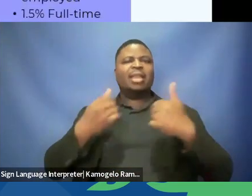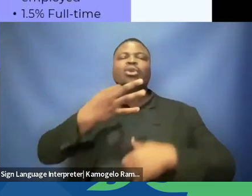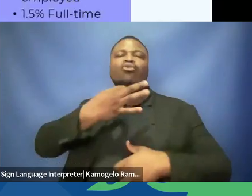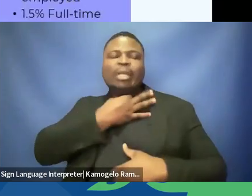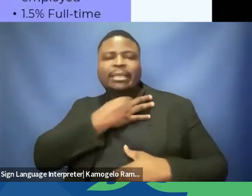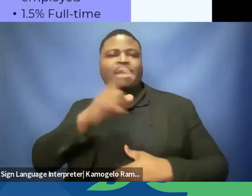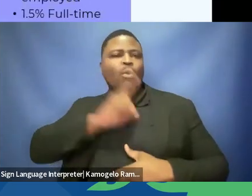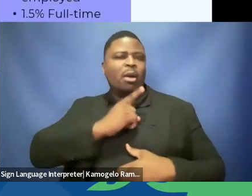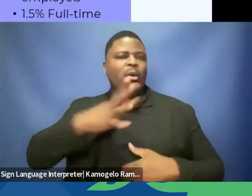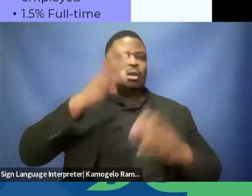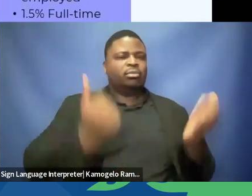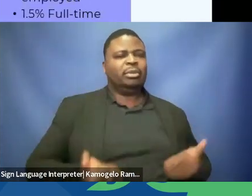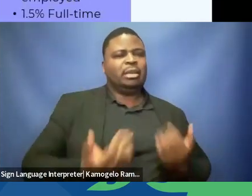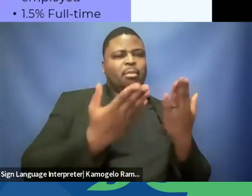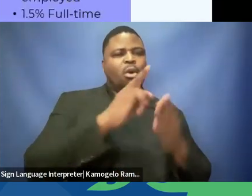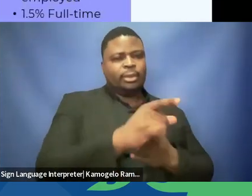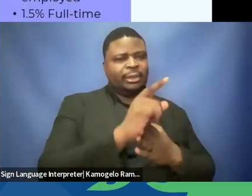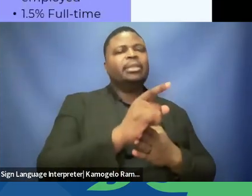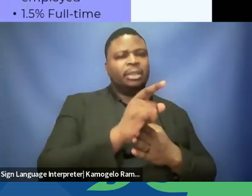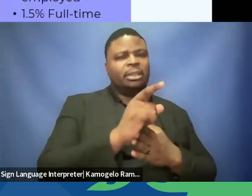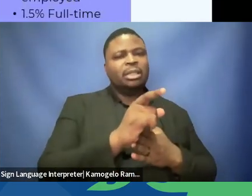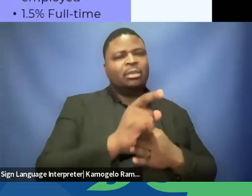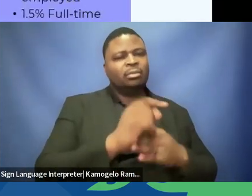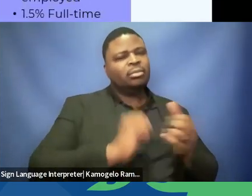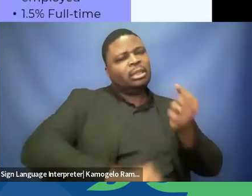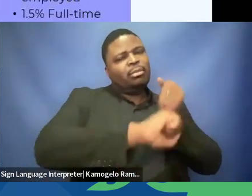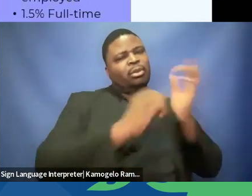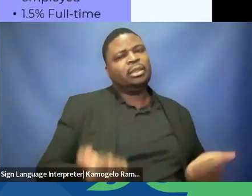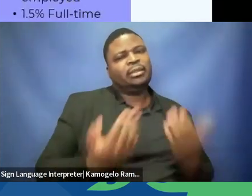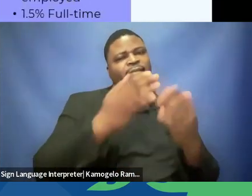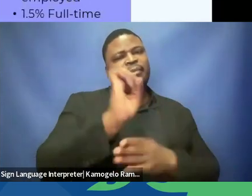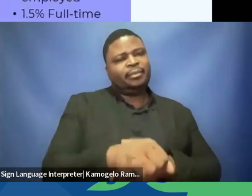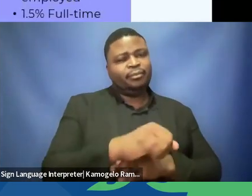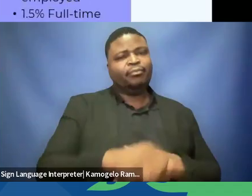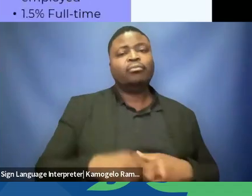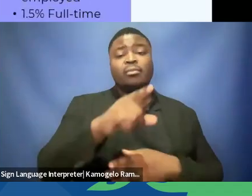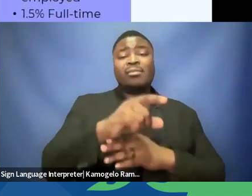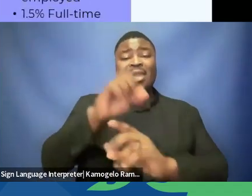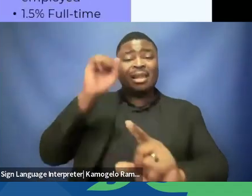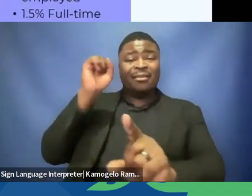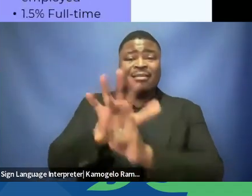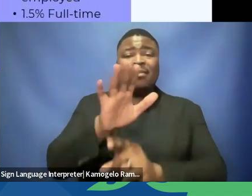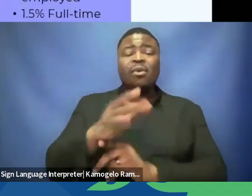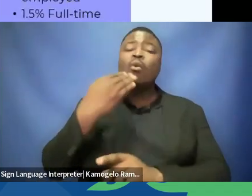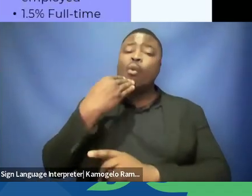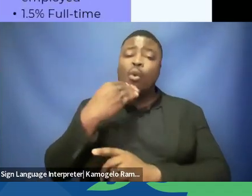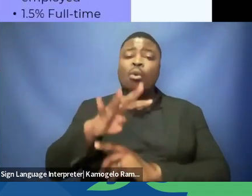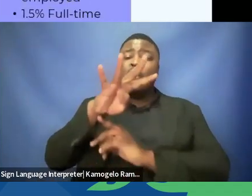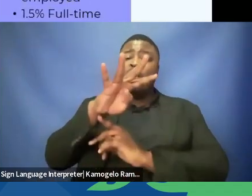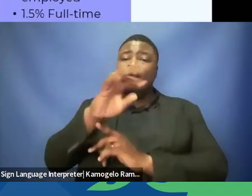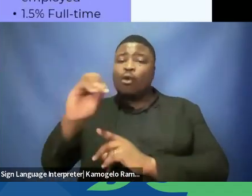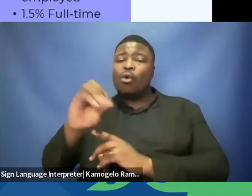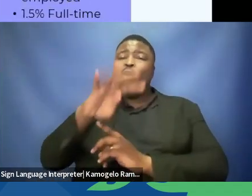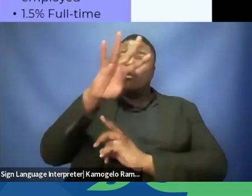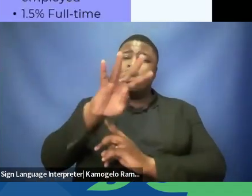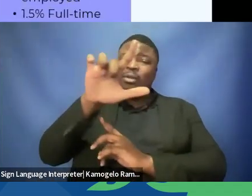And a hotspot assessment data, this included 470 young people, just a bit of background.